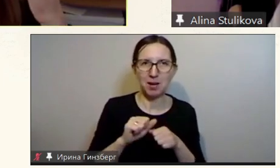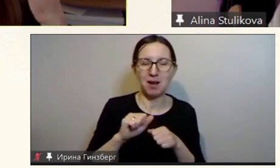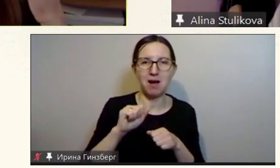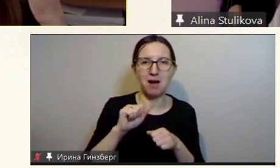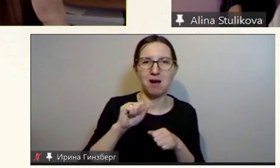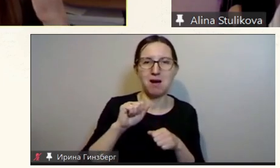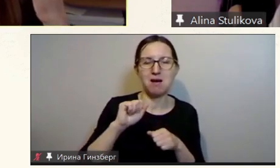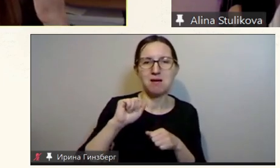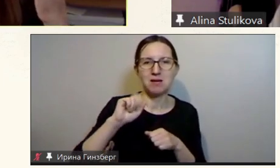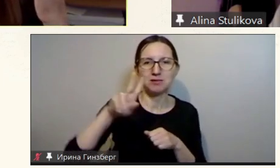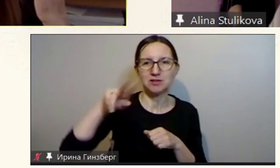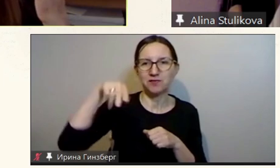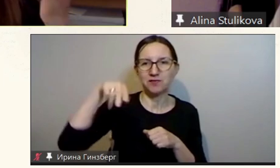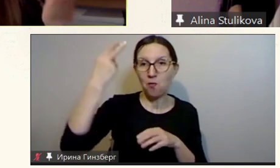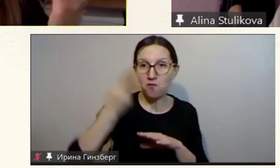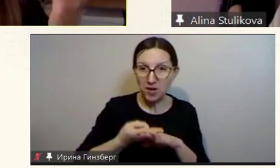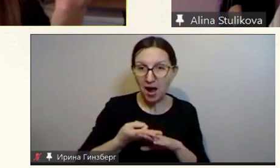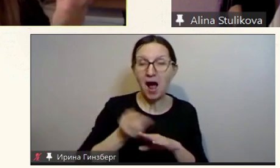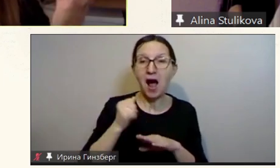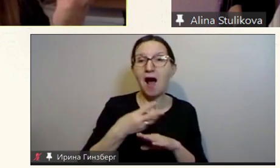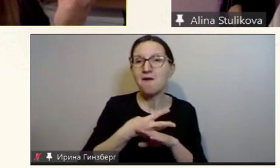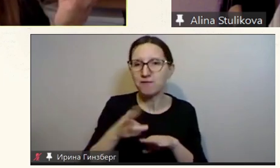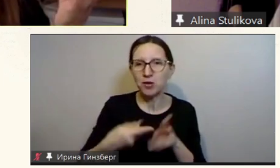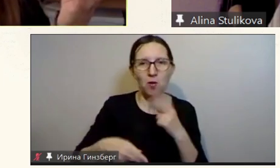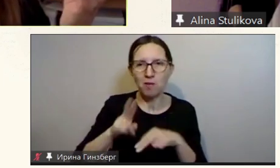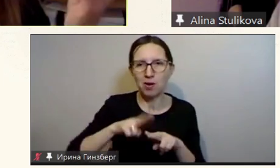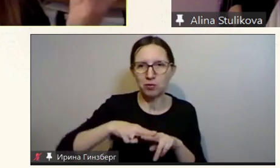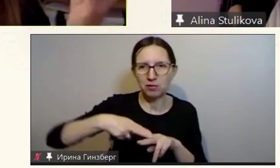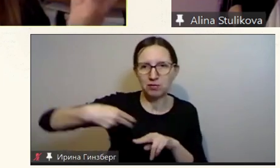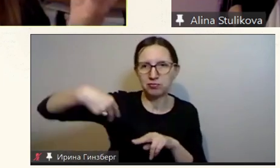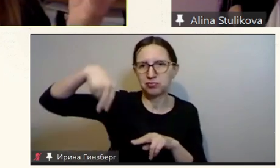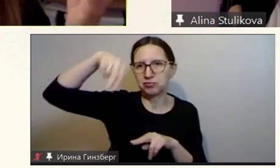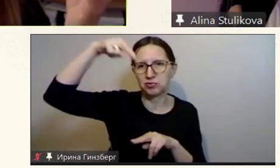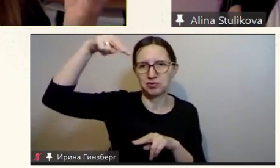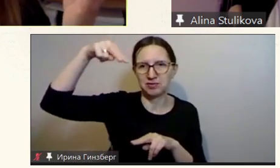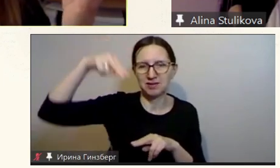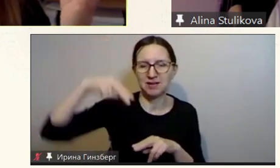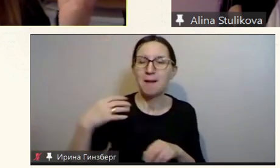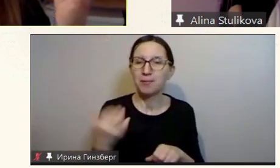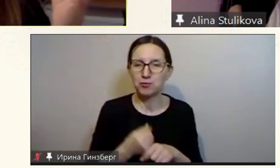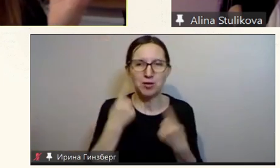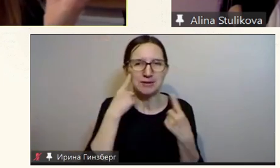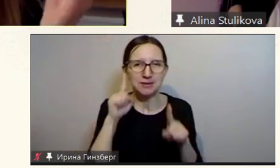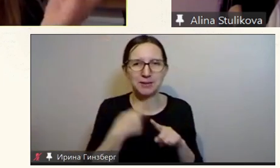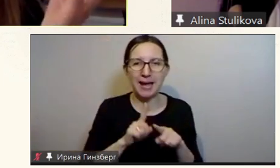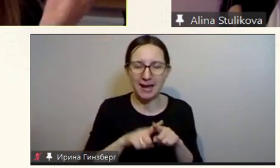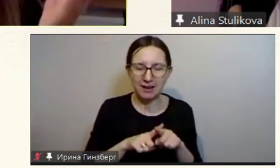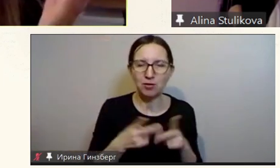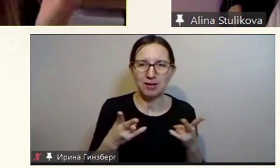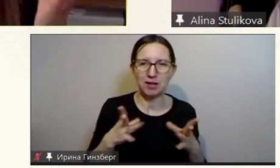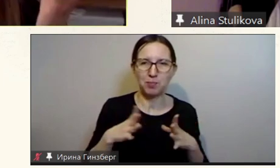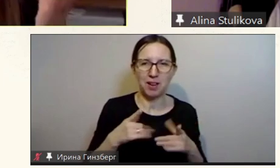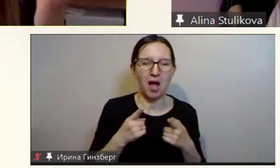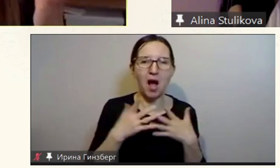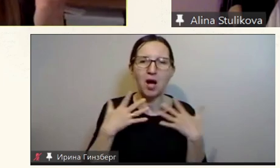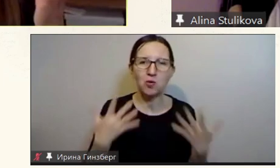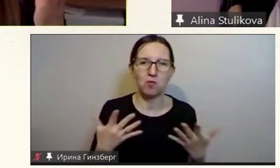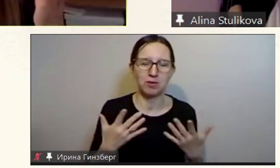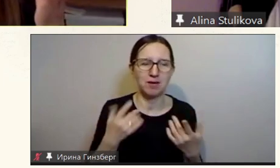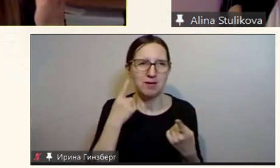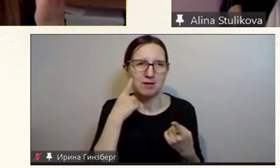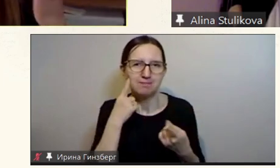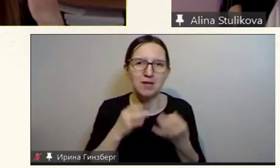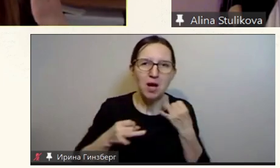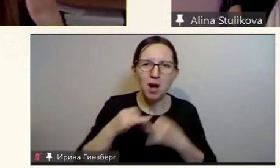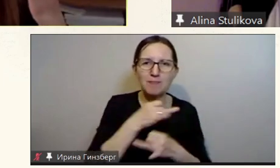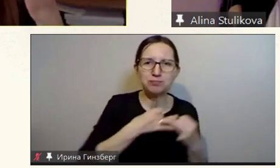these concepts and to have lots of meetings and to have, you know, a large crew of people who